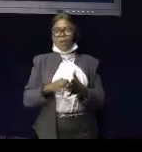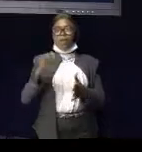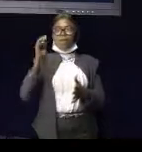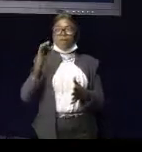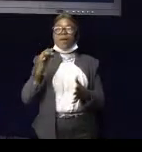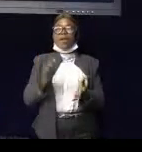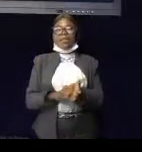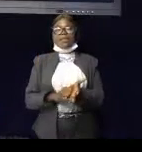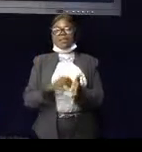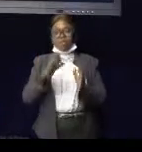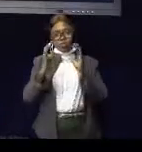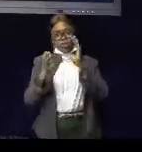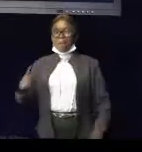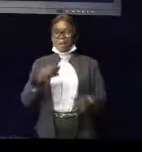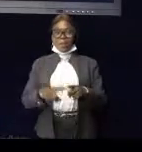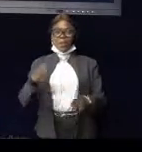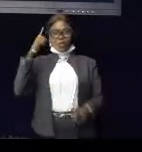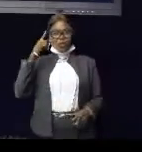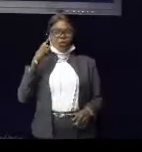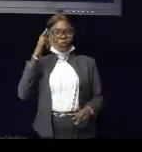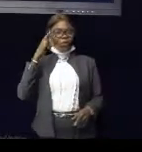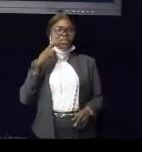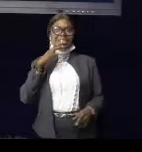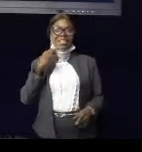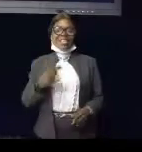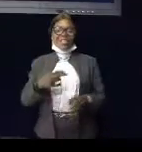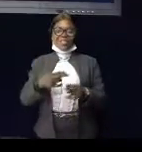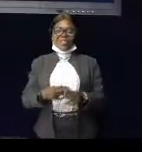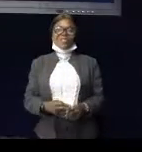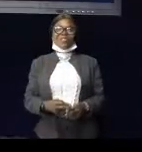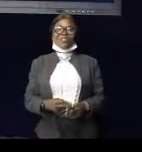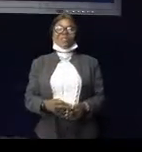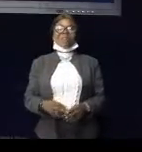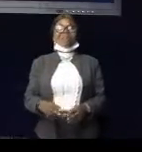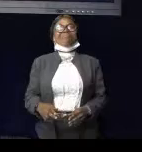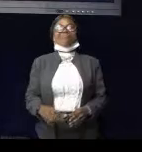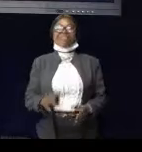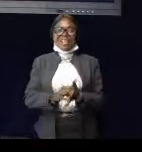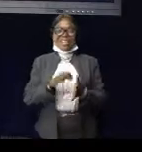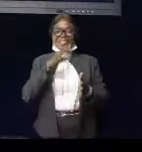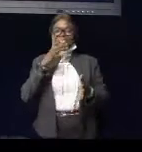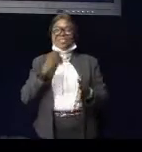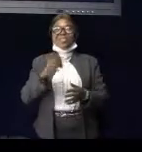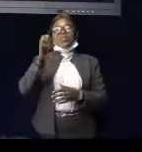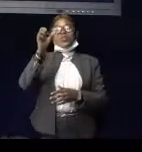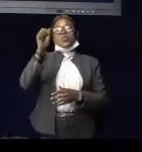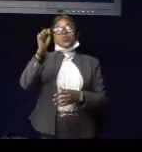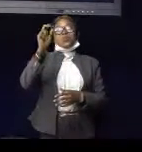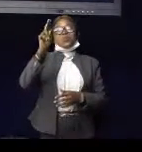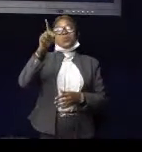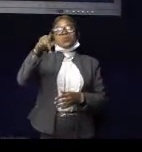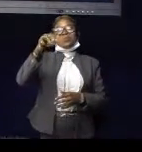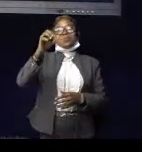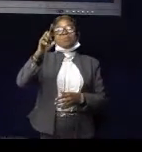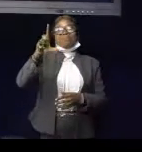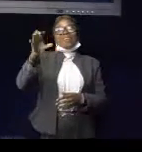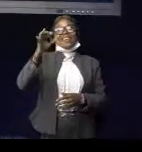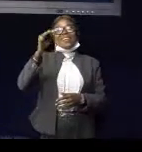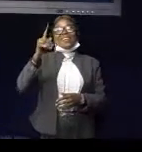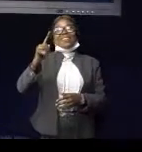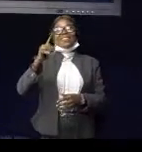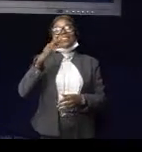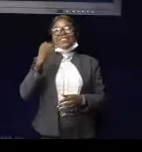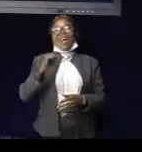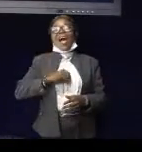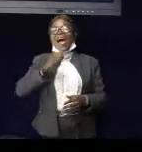Fumi. That is comparative. But Rose is the shortest. That is the superlative stage. Are you enjoying the